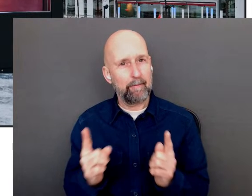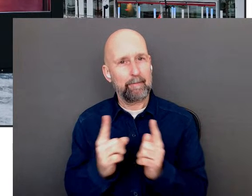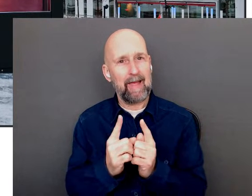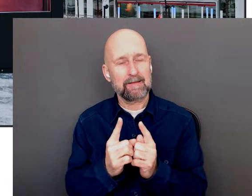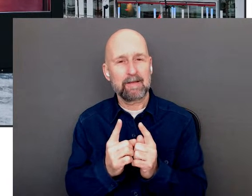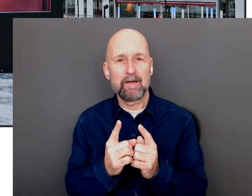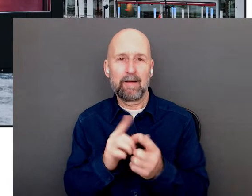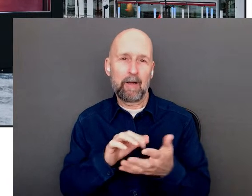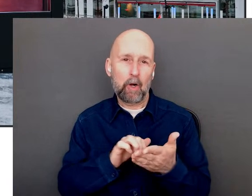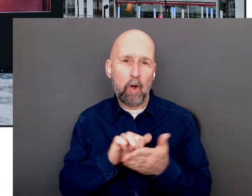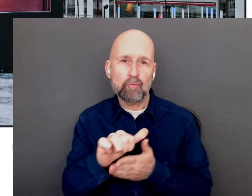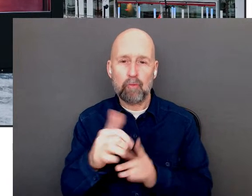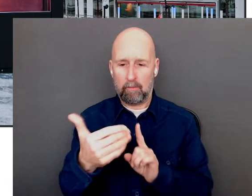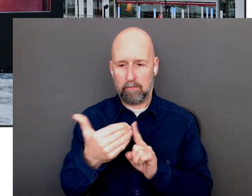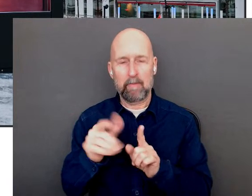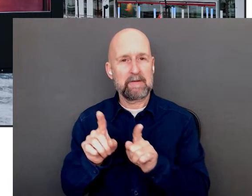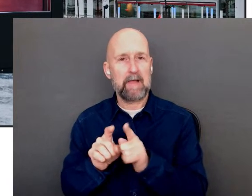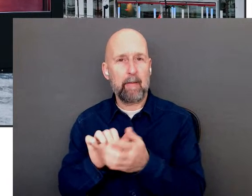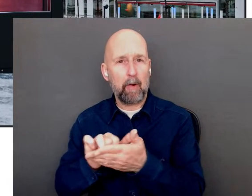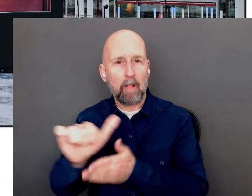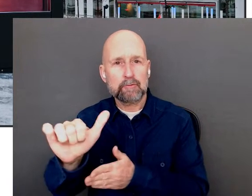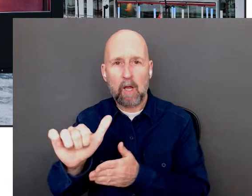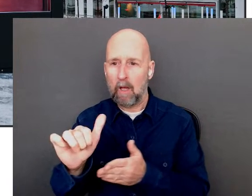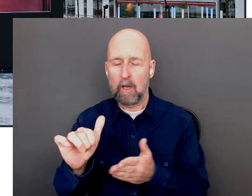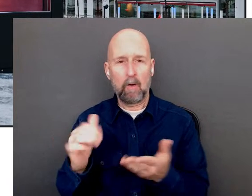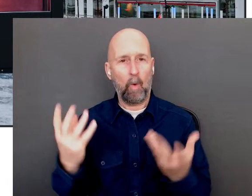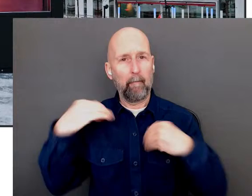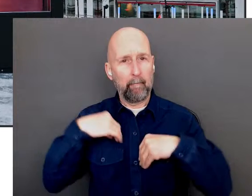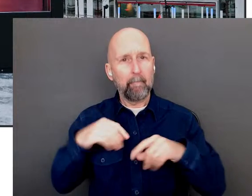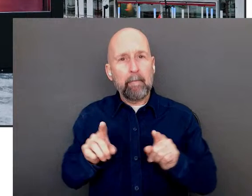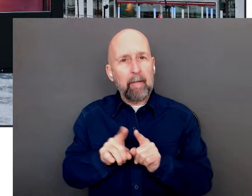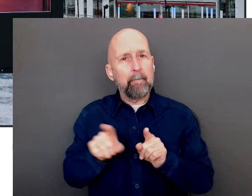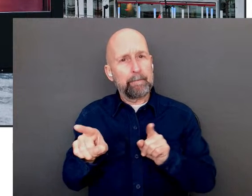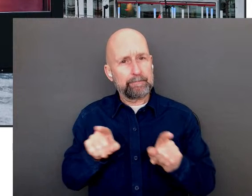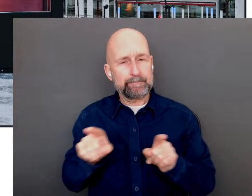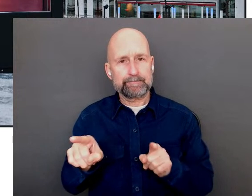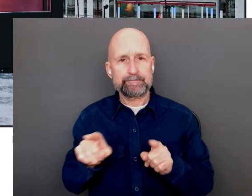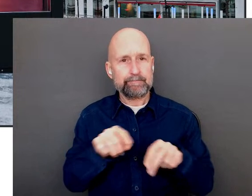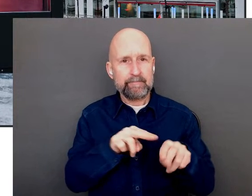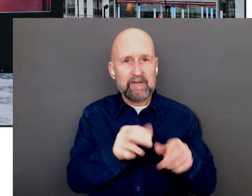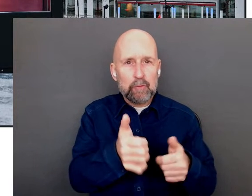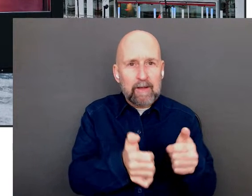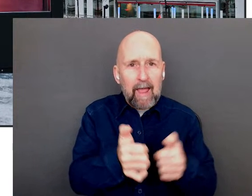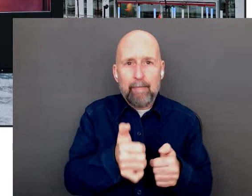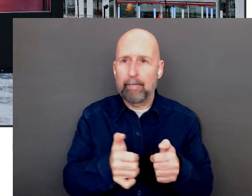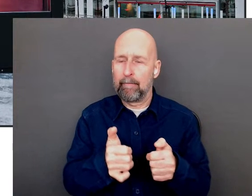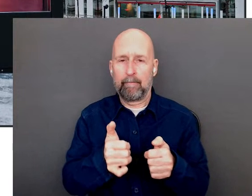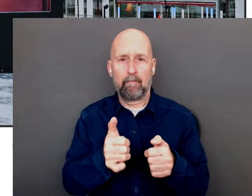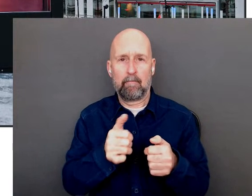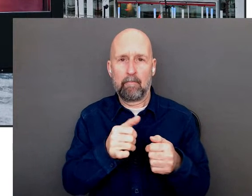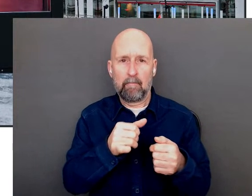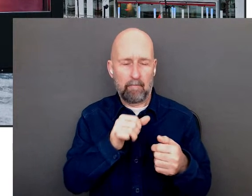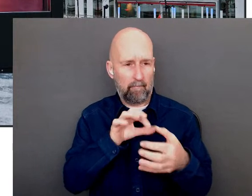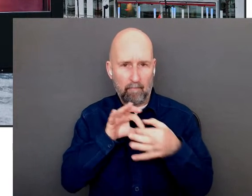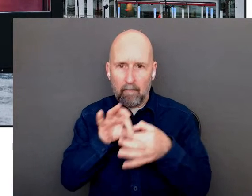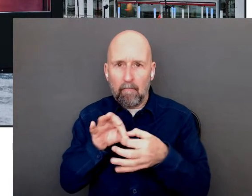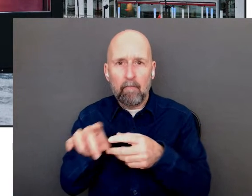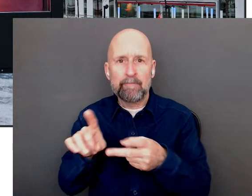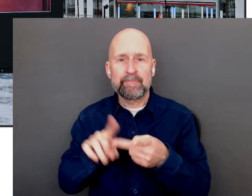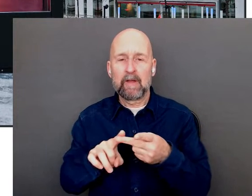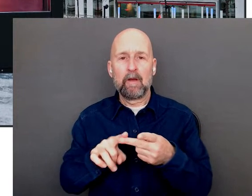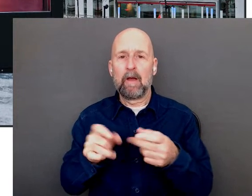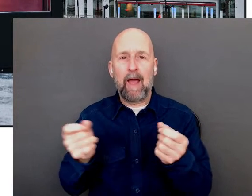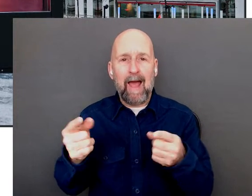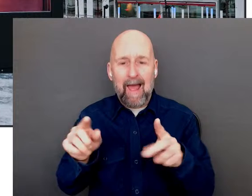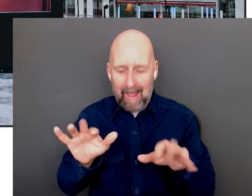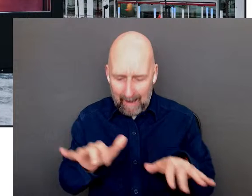references, that what we were consuming as far as like video game references, electronic music, and